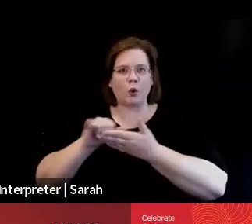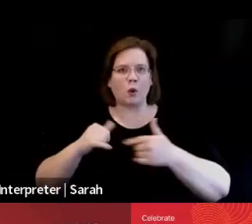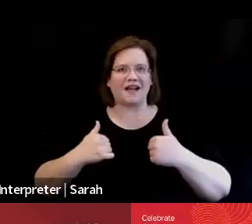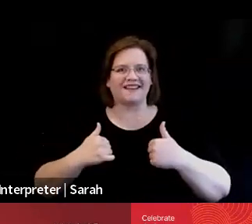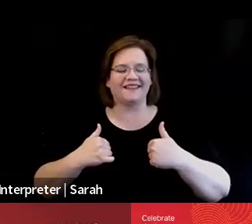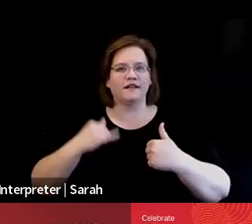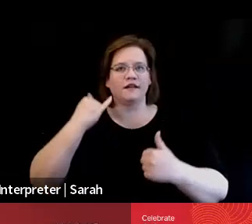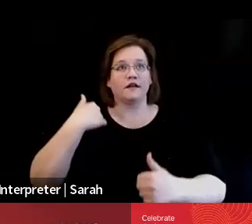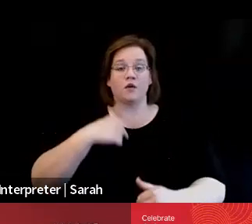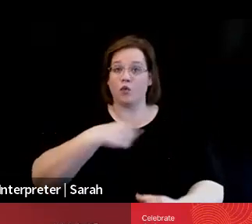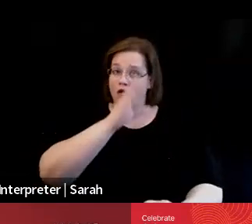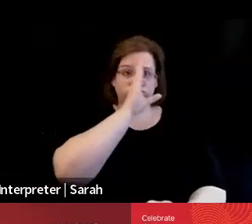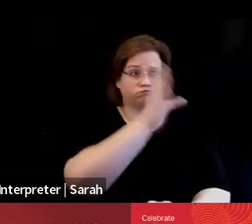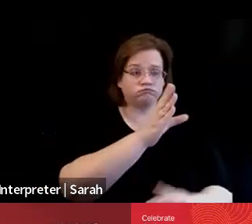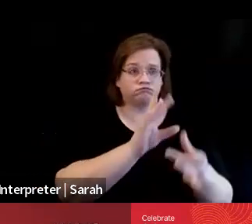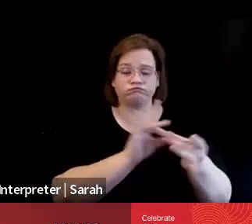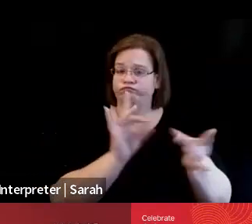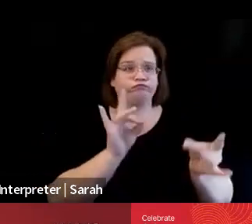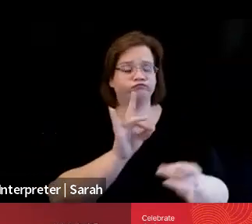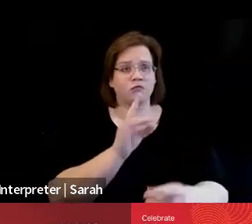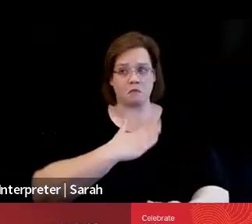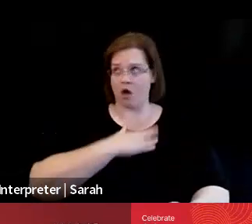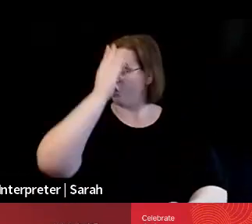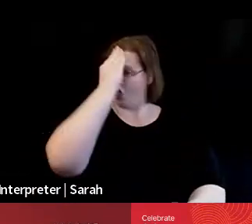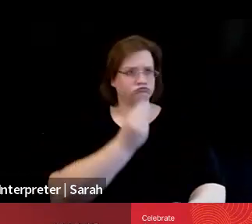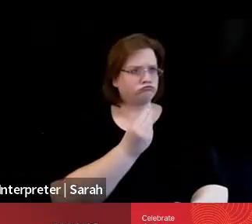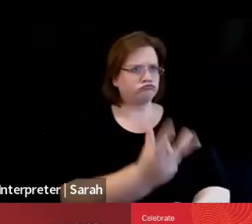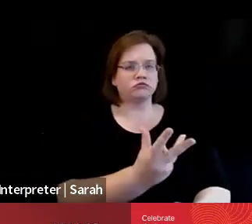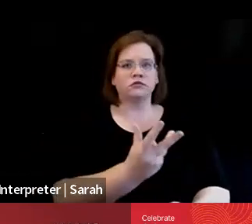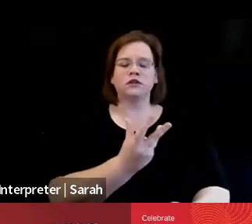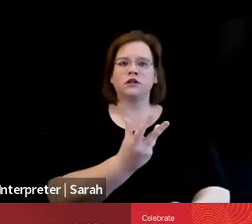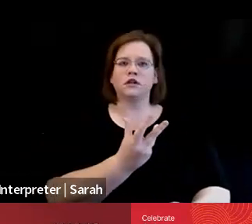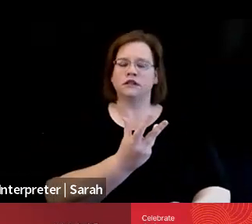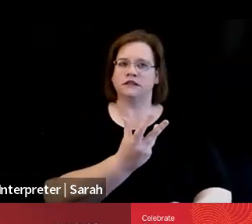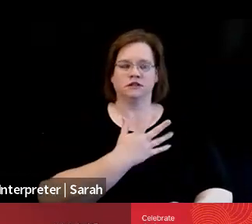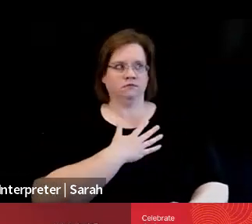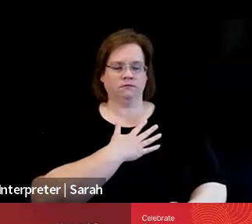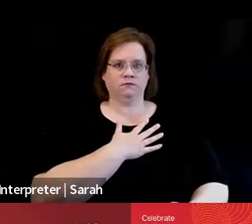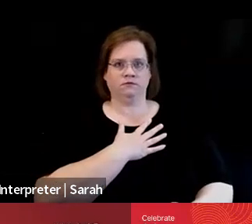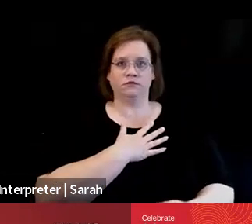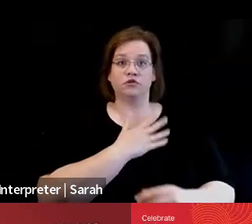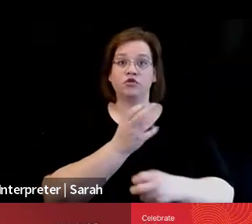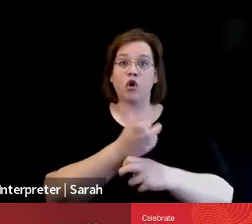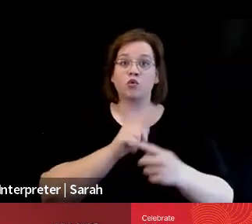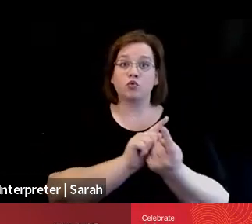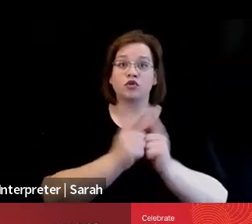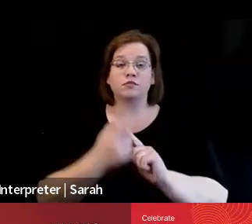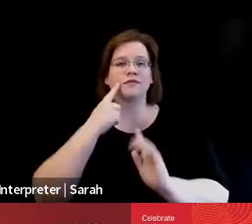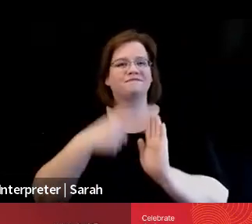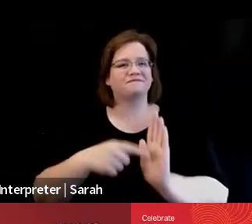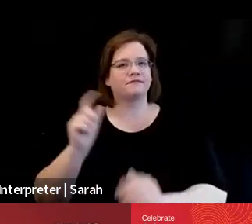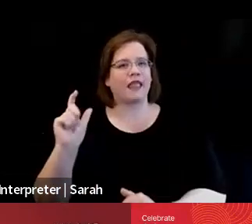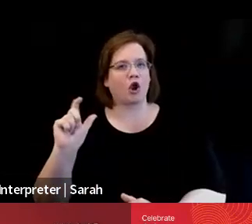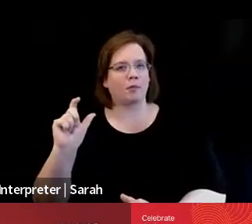we say what we think and we say it really directly, right? That can sometimes be a really hard thing to interpret. And like in Arabic, for